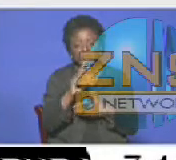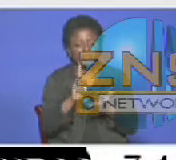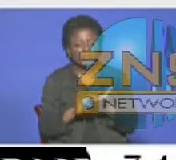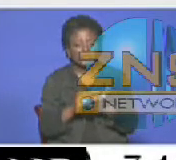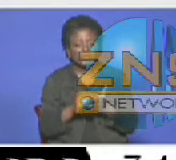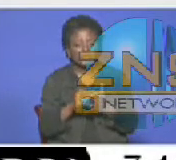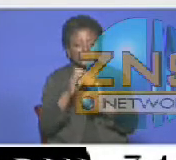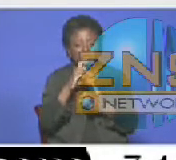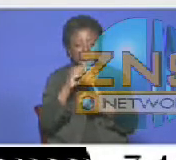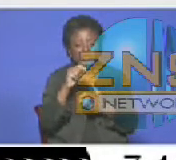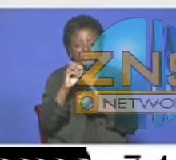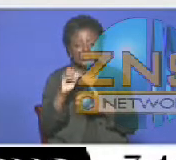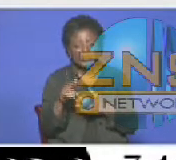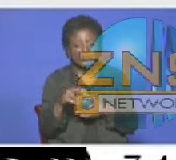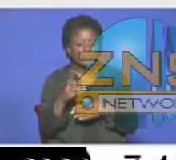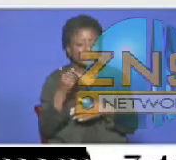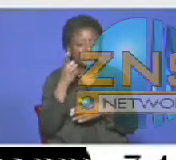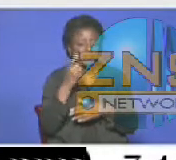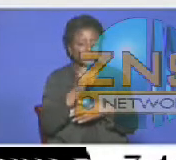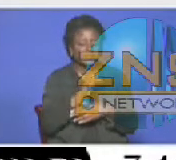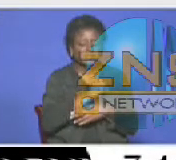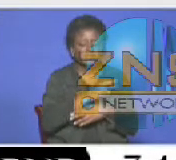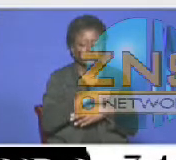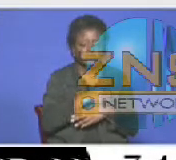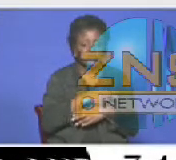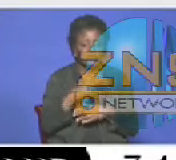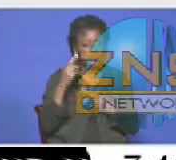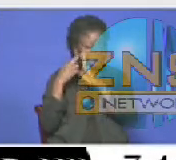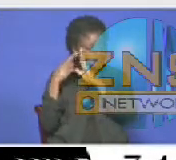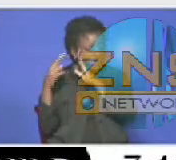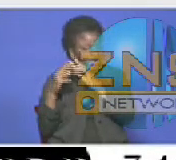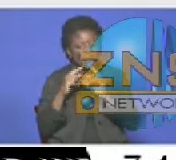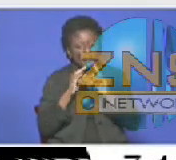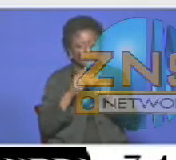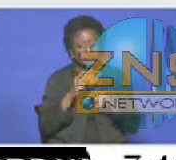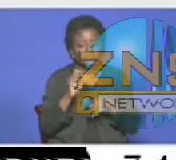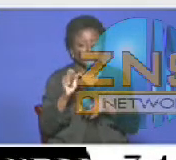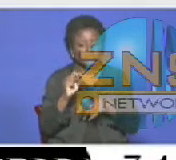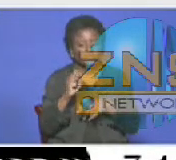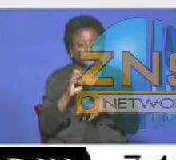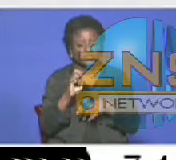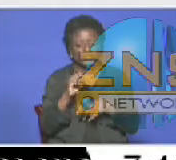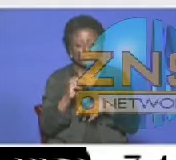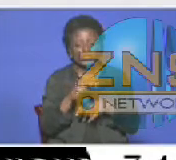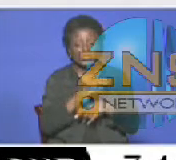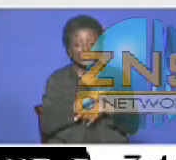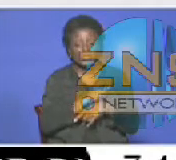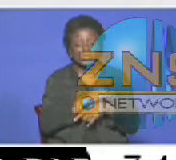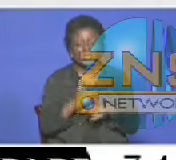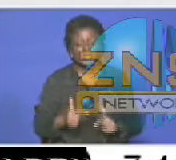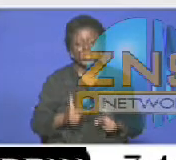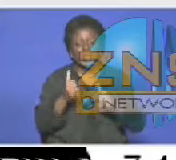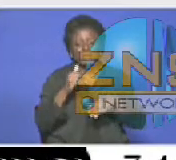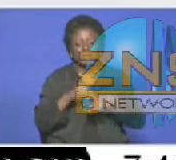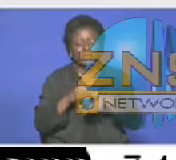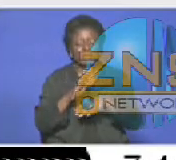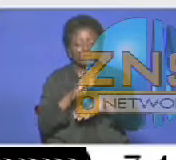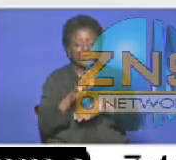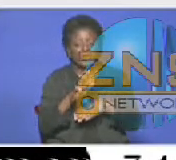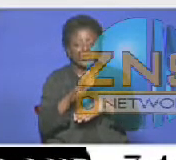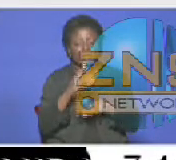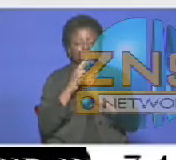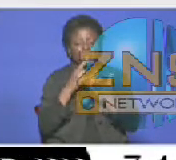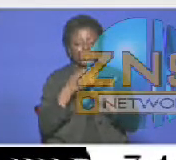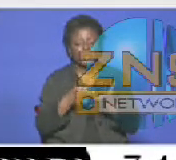Deborah Sears-Roll, Radio Announcer Sean Innes, and Live at 5 Anchor and Reporter Amajal Knowles.